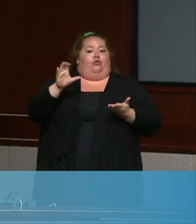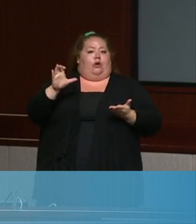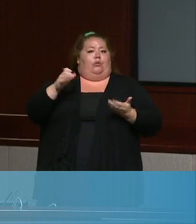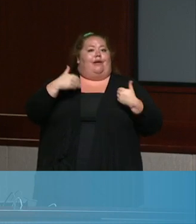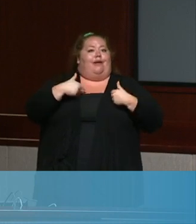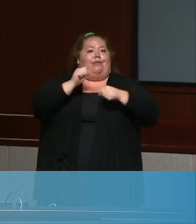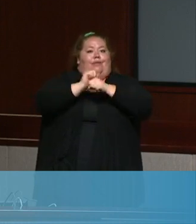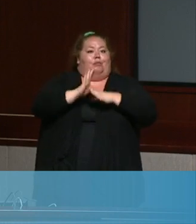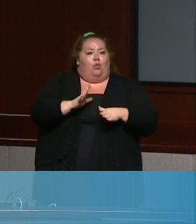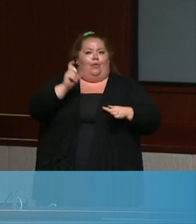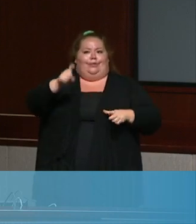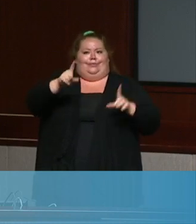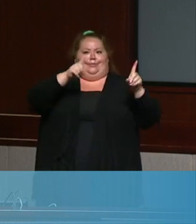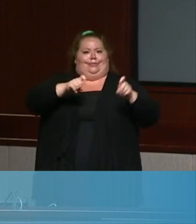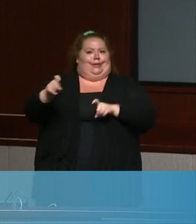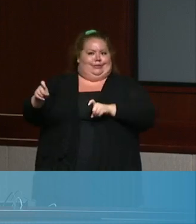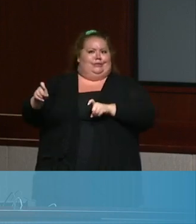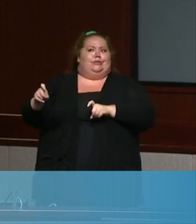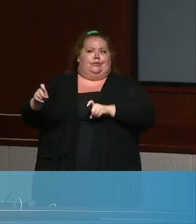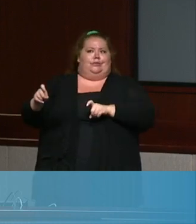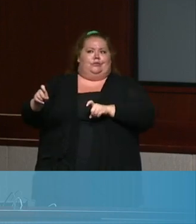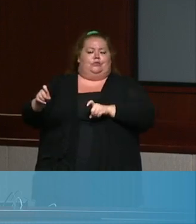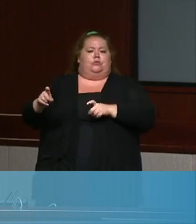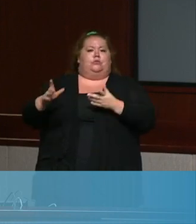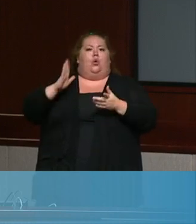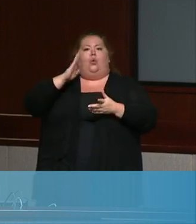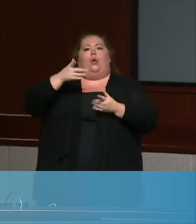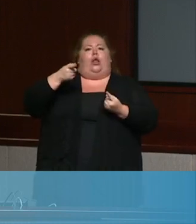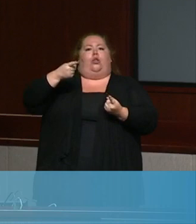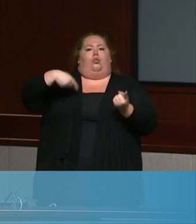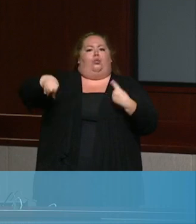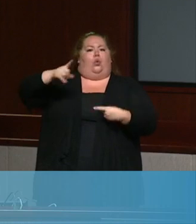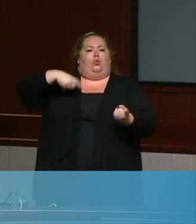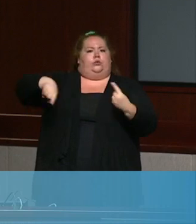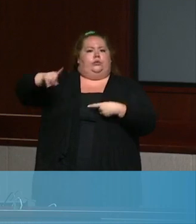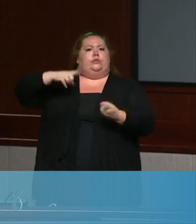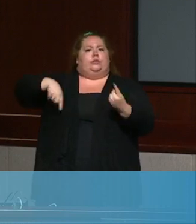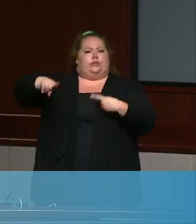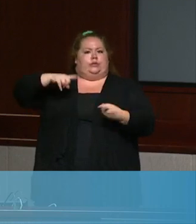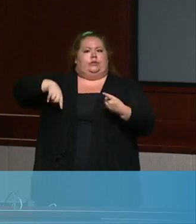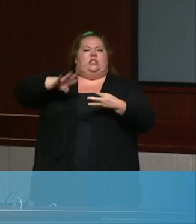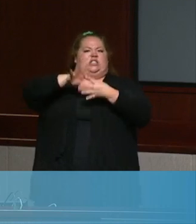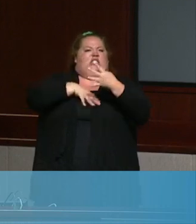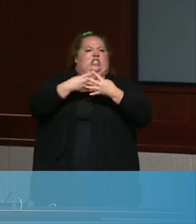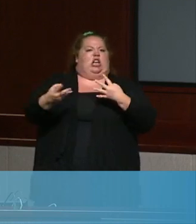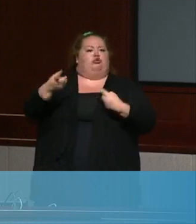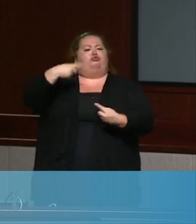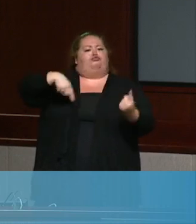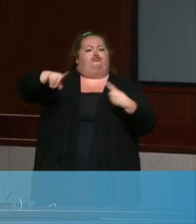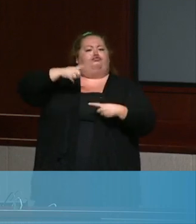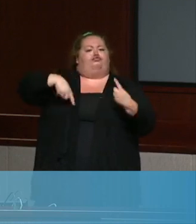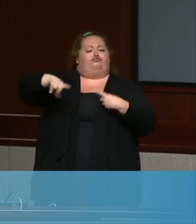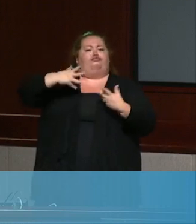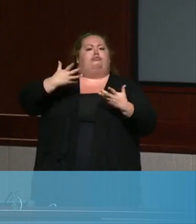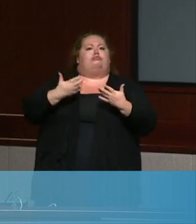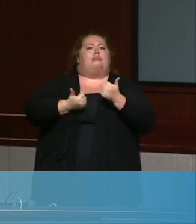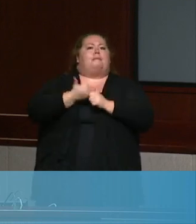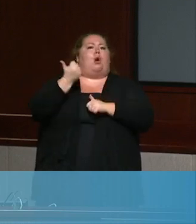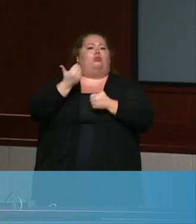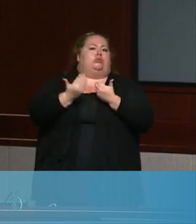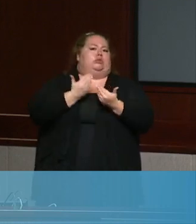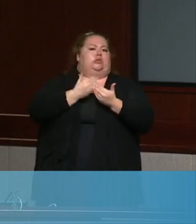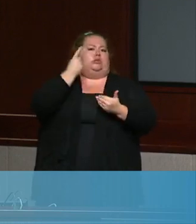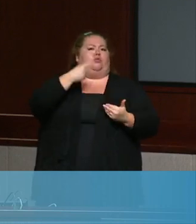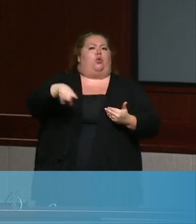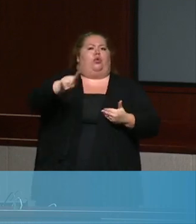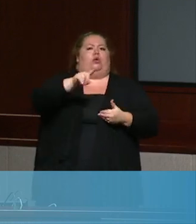employees who need to be tested, and they do that on a rotation. They work with a schedule that's convenient for the workers and depending on